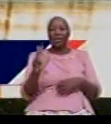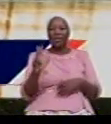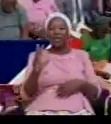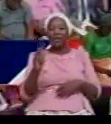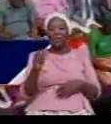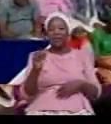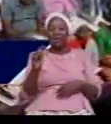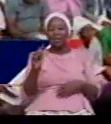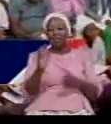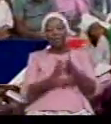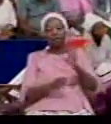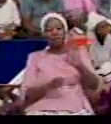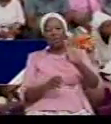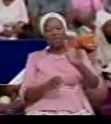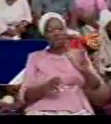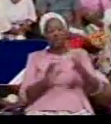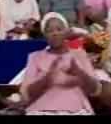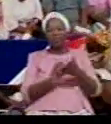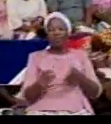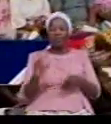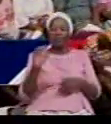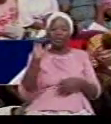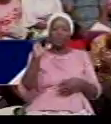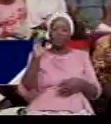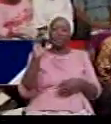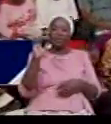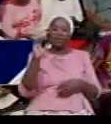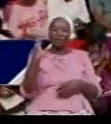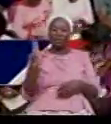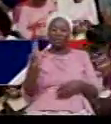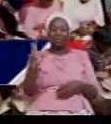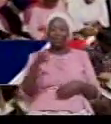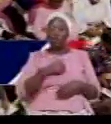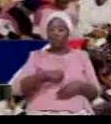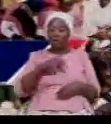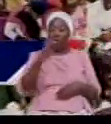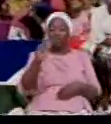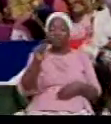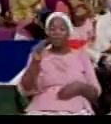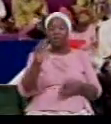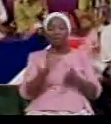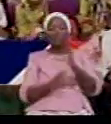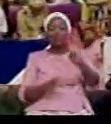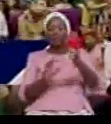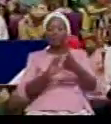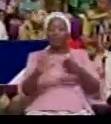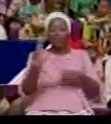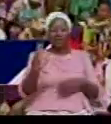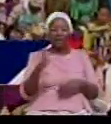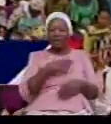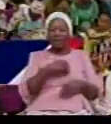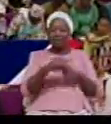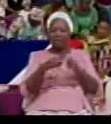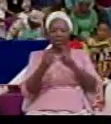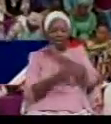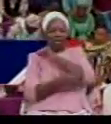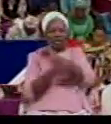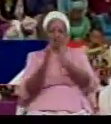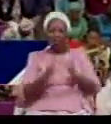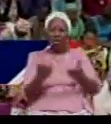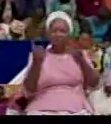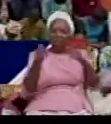chapter 4, reading from verse 3. And when the tempter came to him,